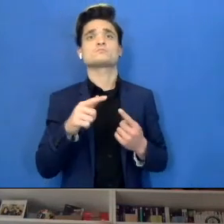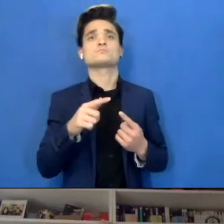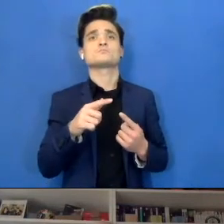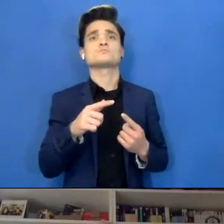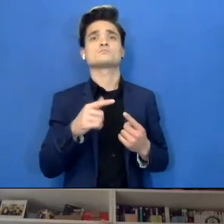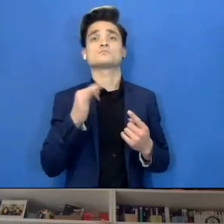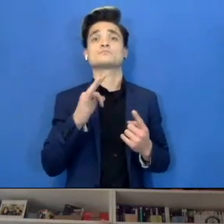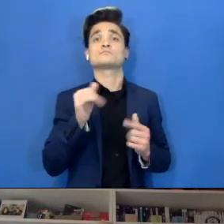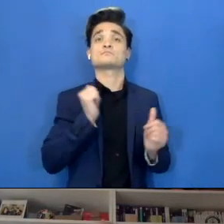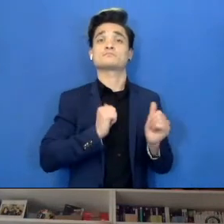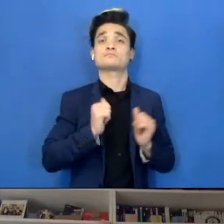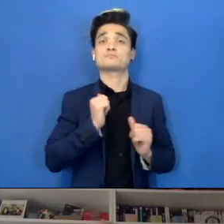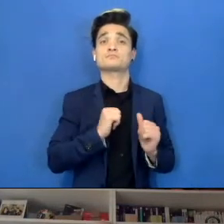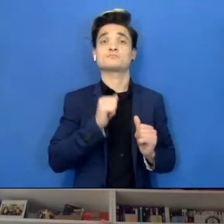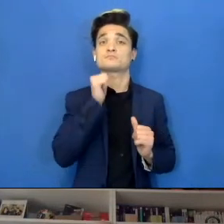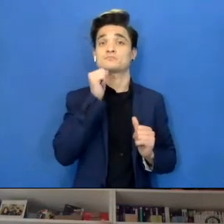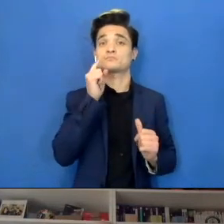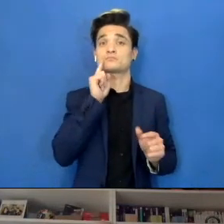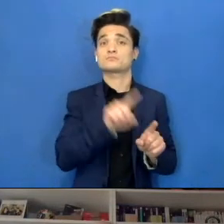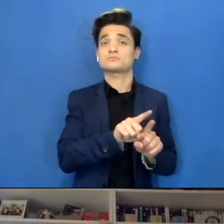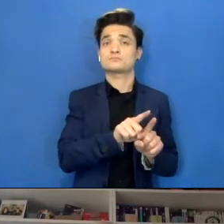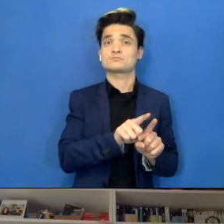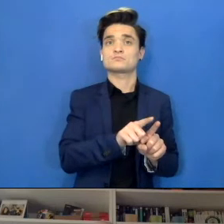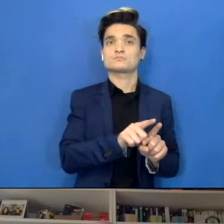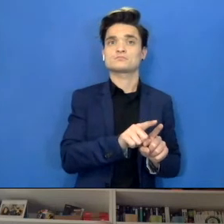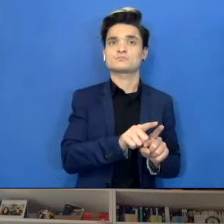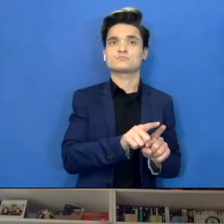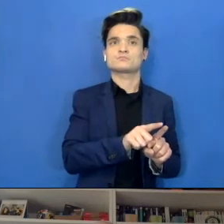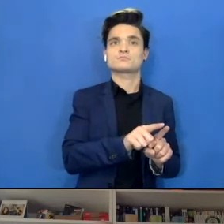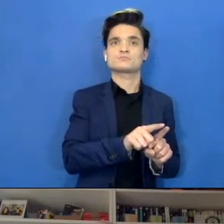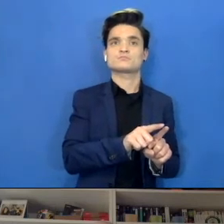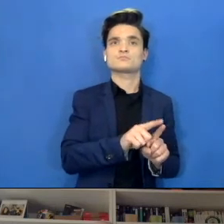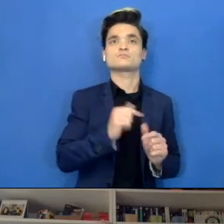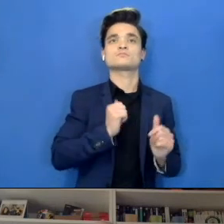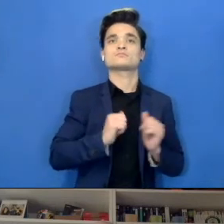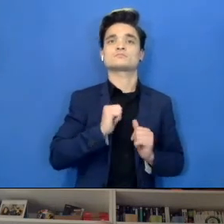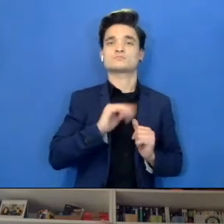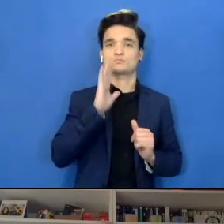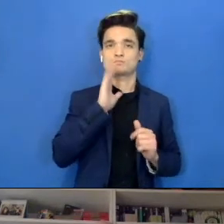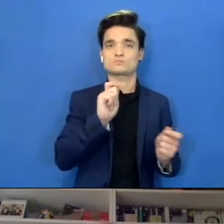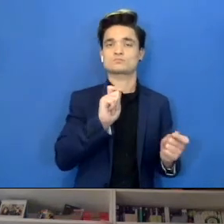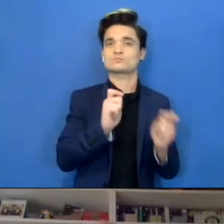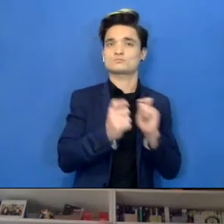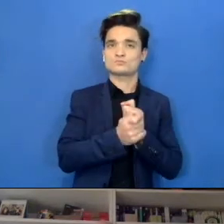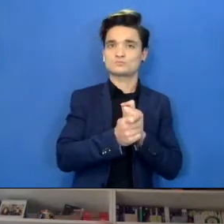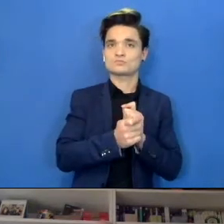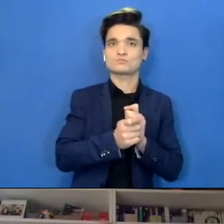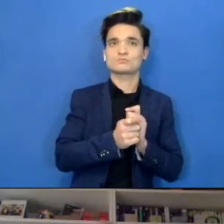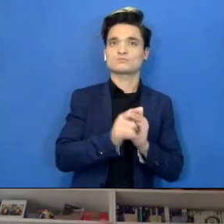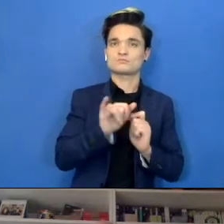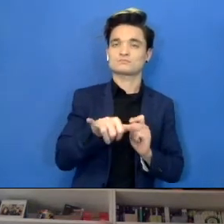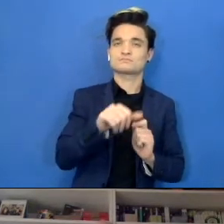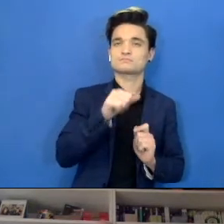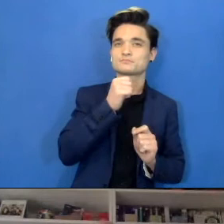scene, you know, and then the scene comes on like, it doesn't need it. It doesn't fit. So every group